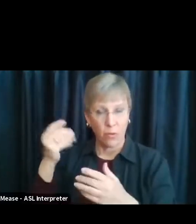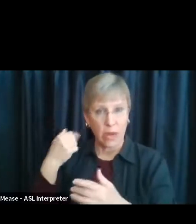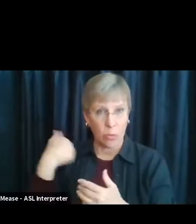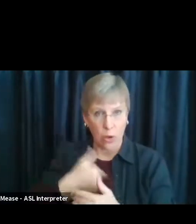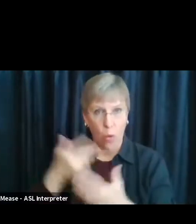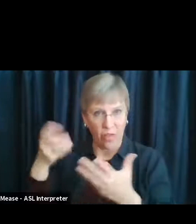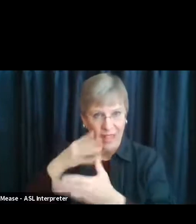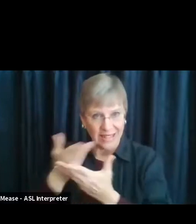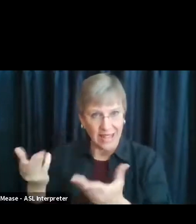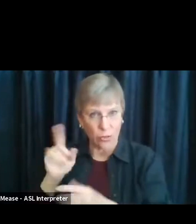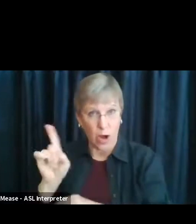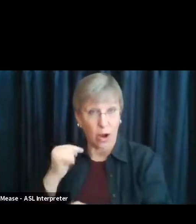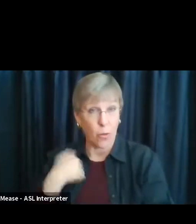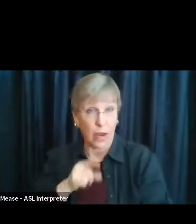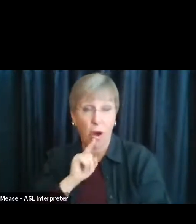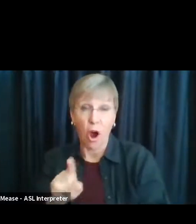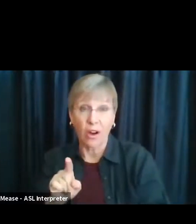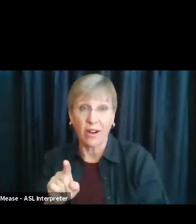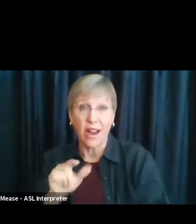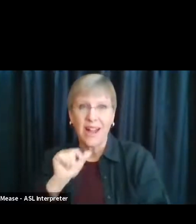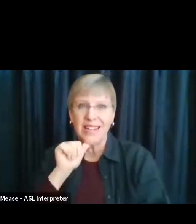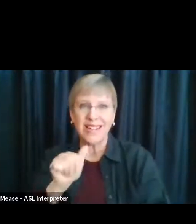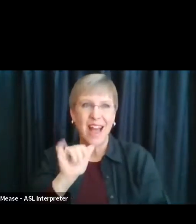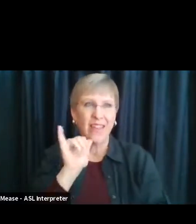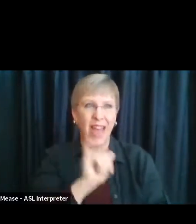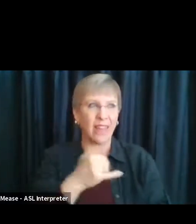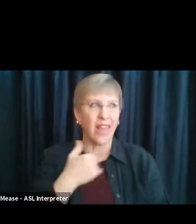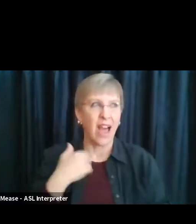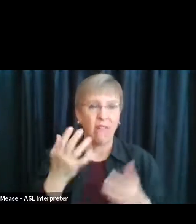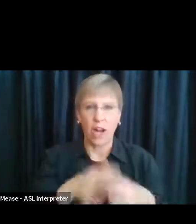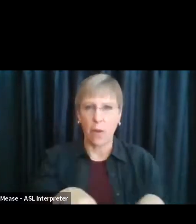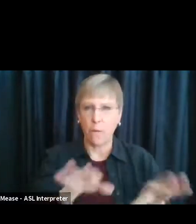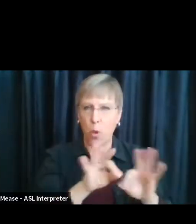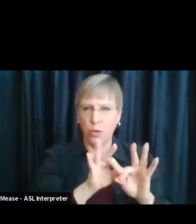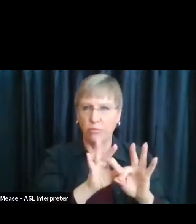objects, it's not that they have a very important